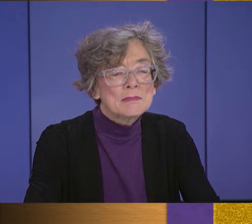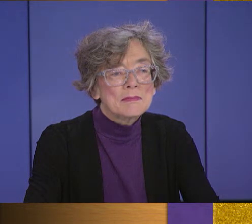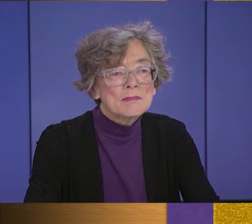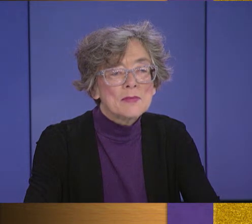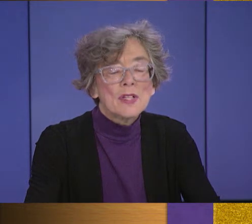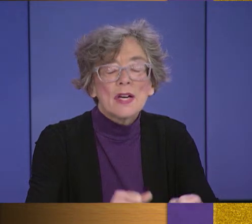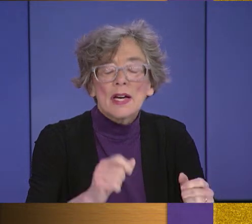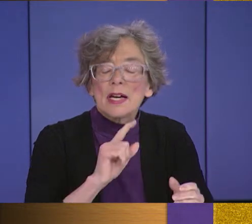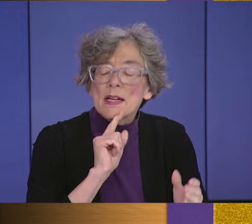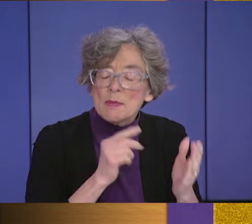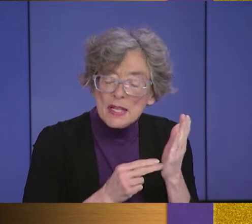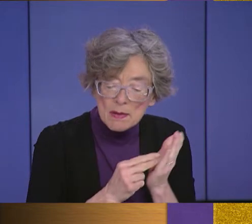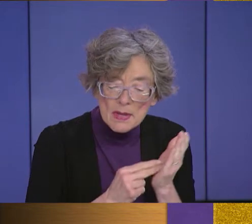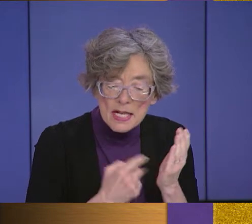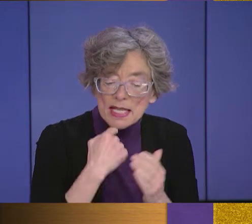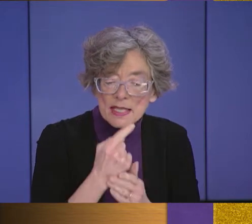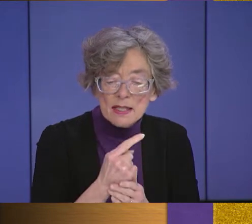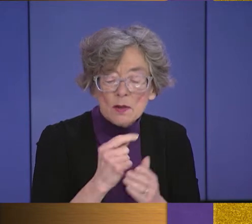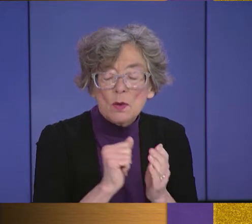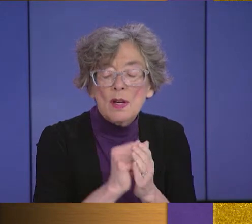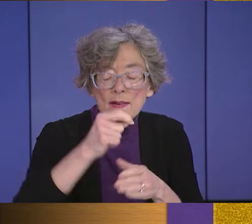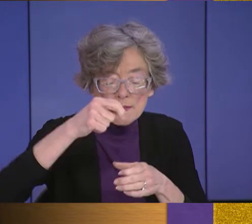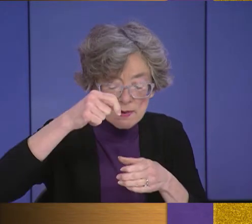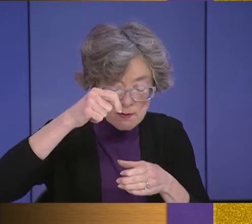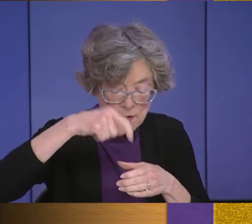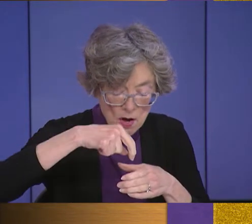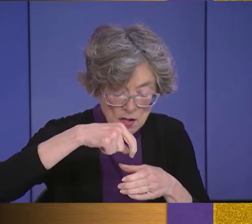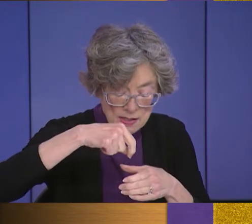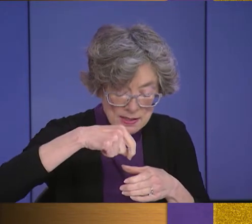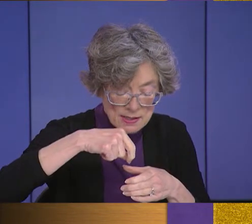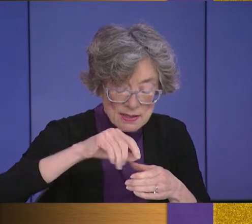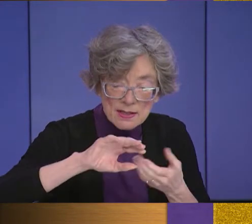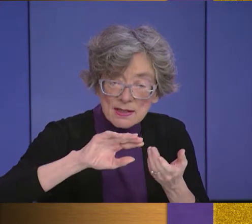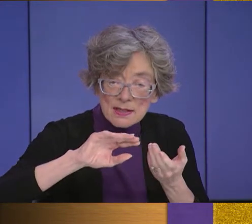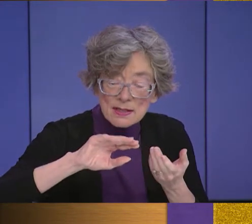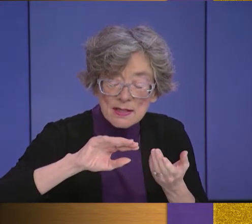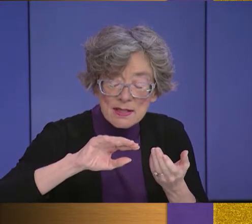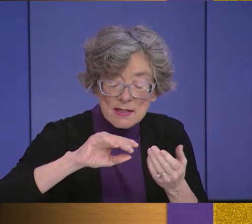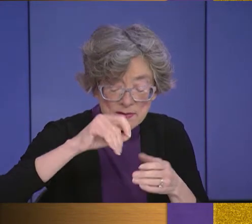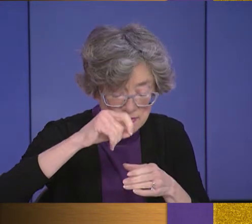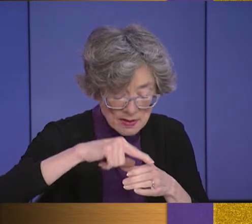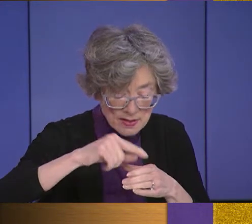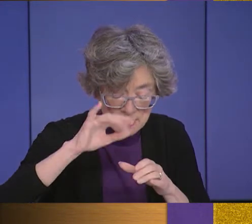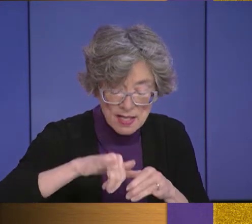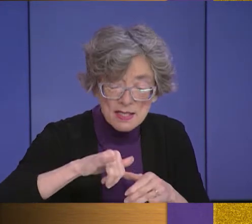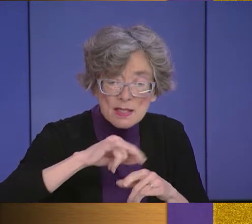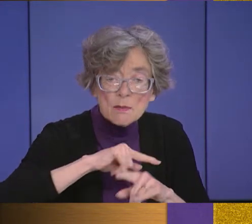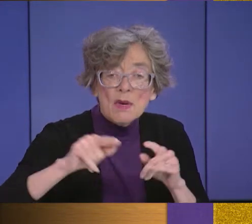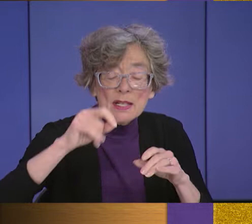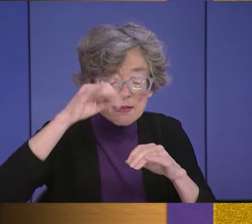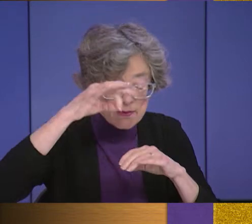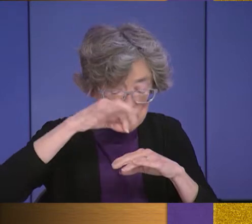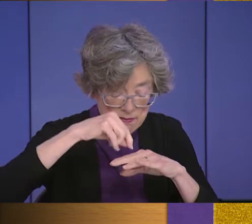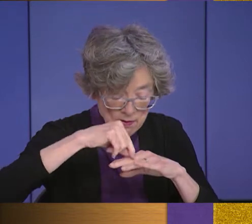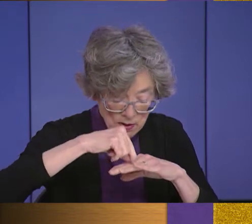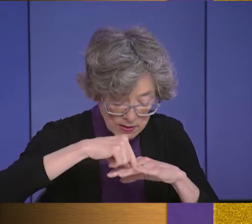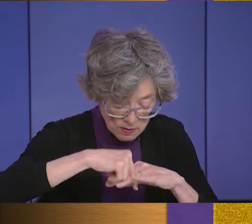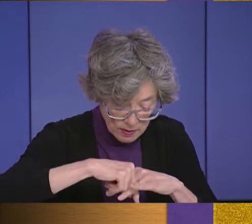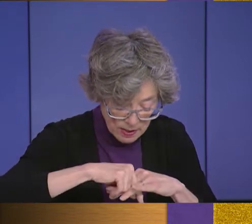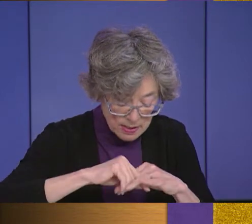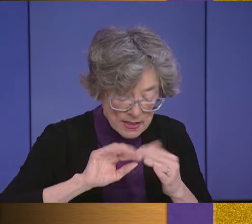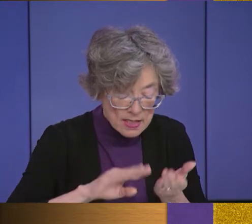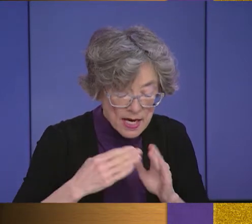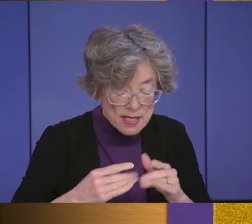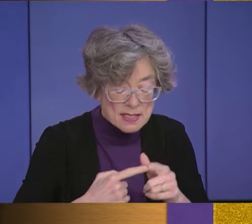Amen, amen, I say to you, unless a grain of wheat falls to the ground and dies, it remains a single grain. But if it